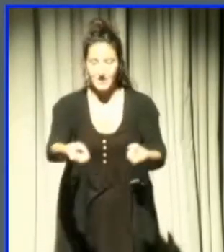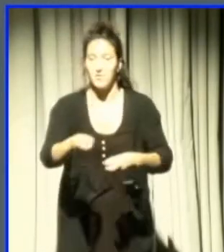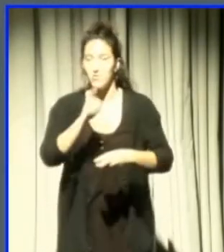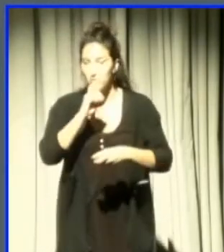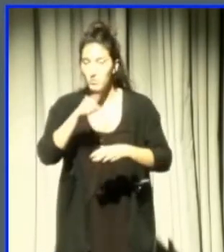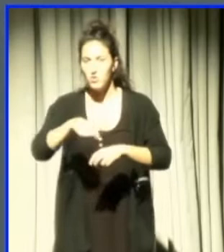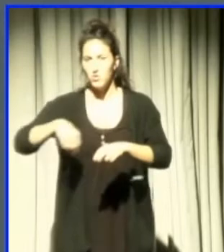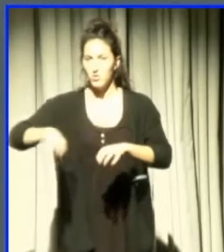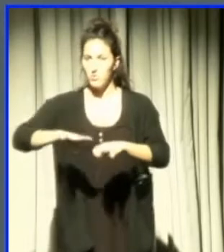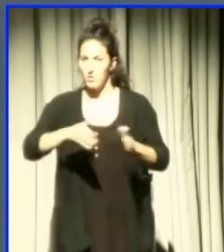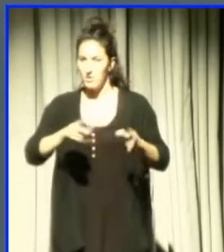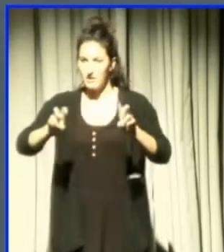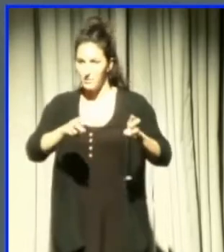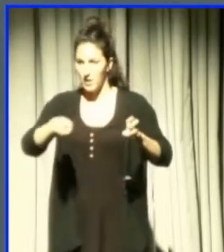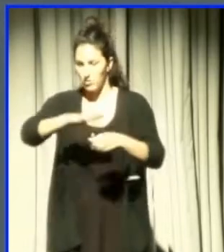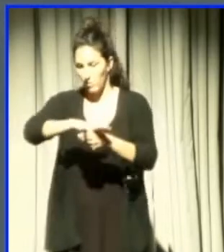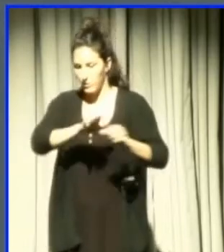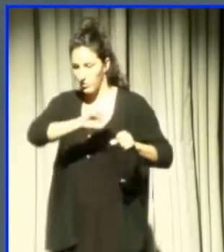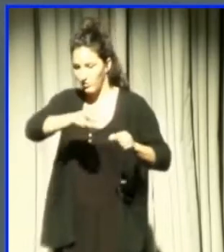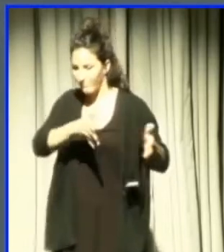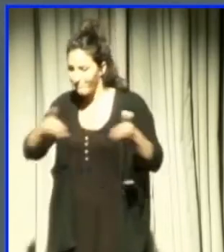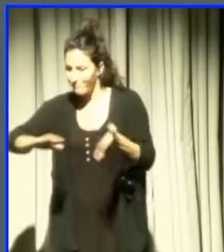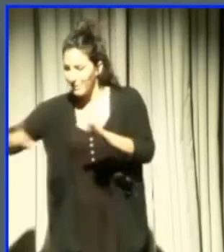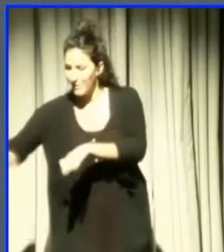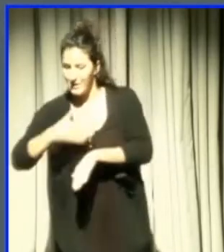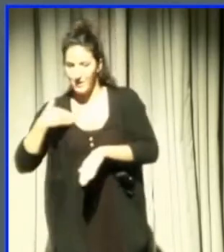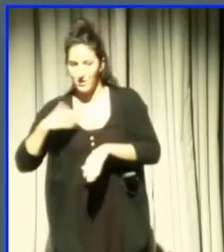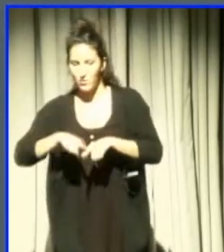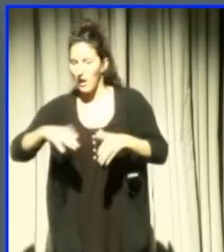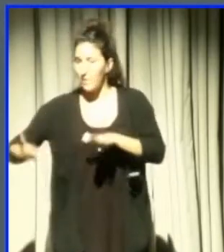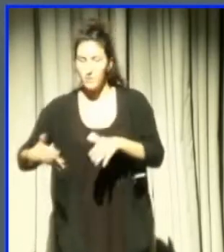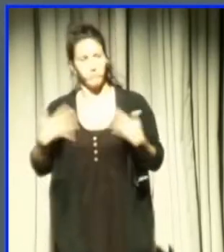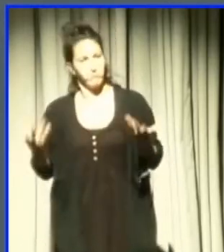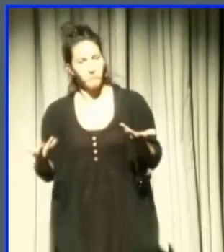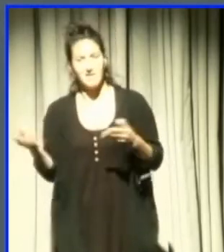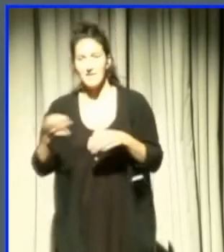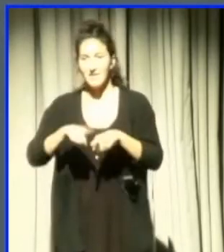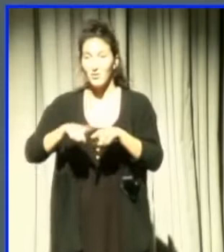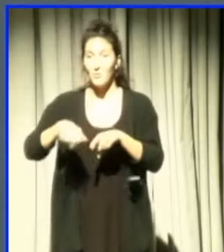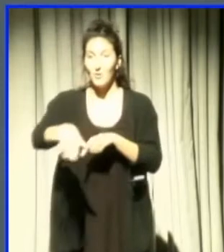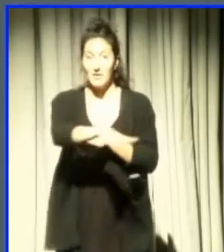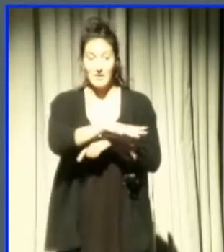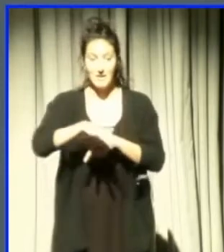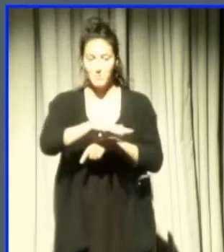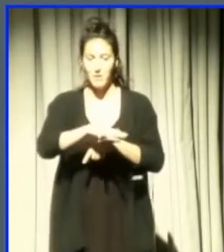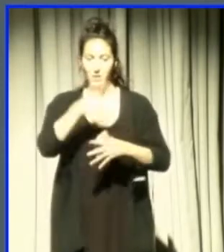say, application, which is the creative digital space. So this is what I'm going